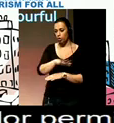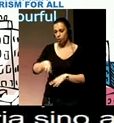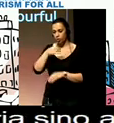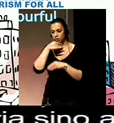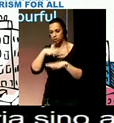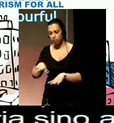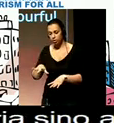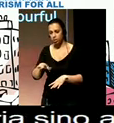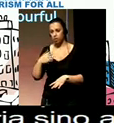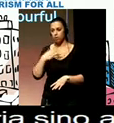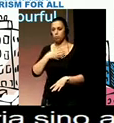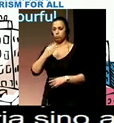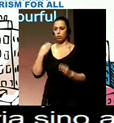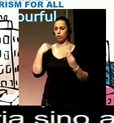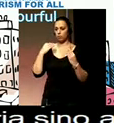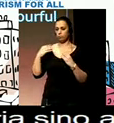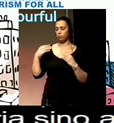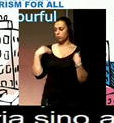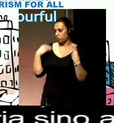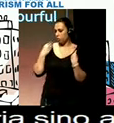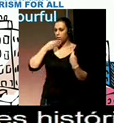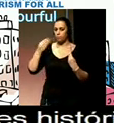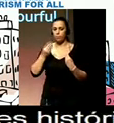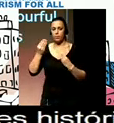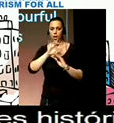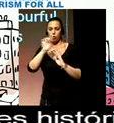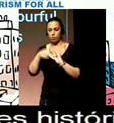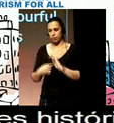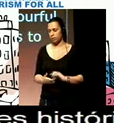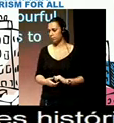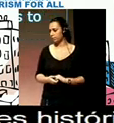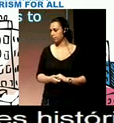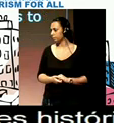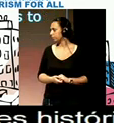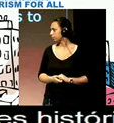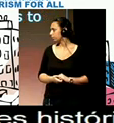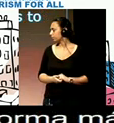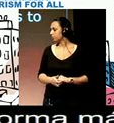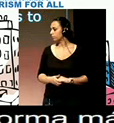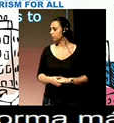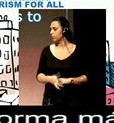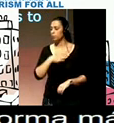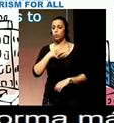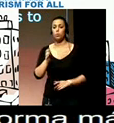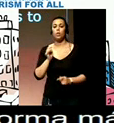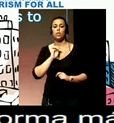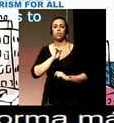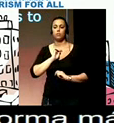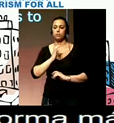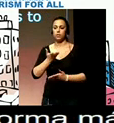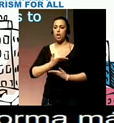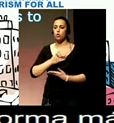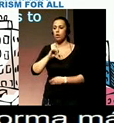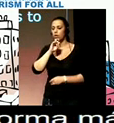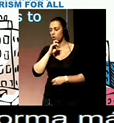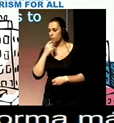us to enjoy these historic places. It can